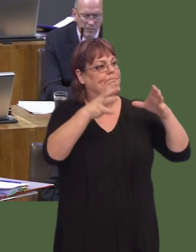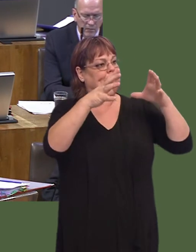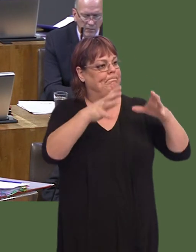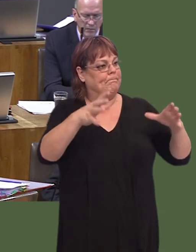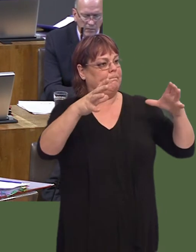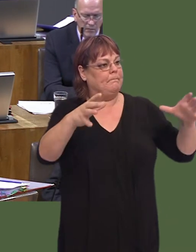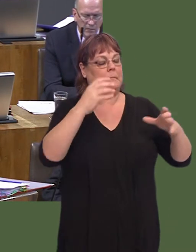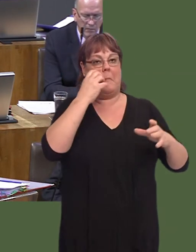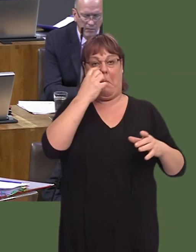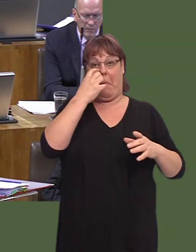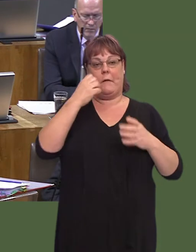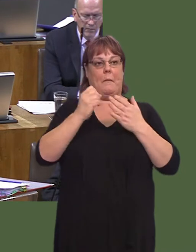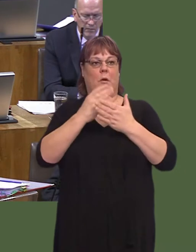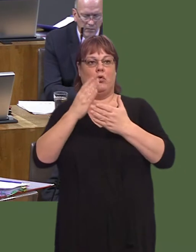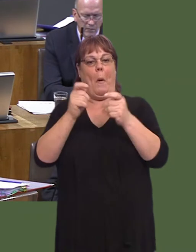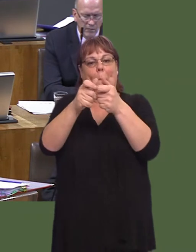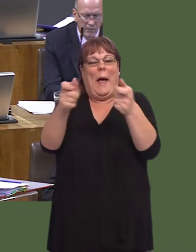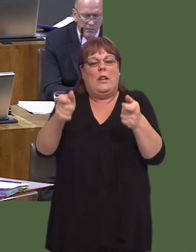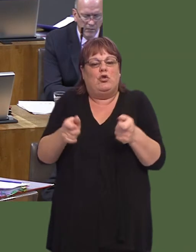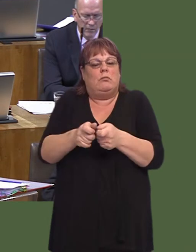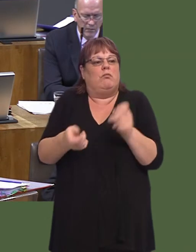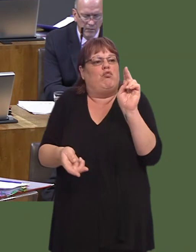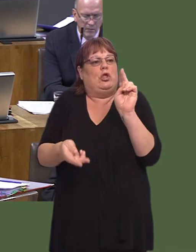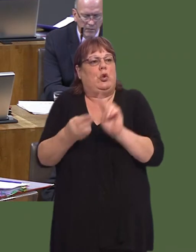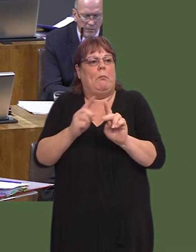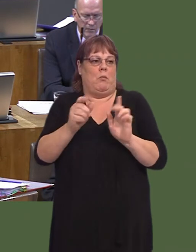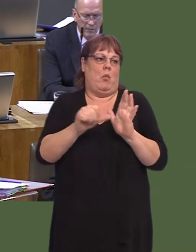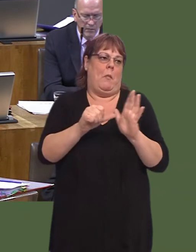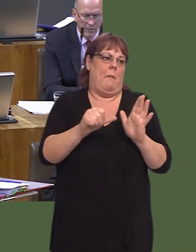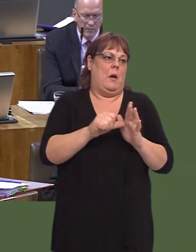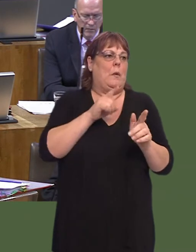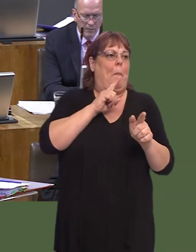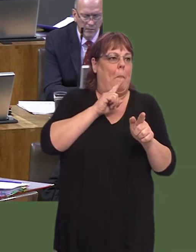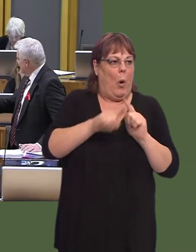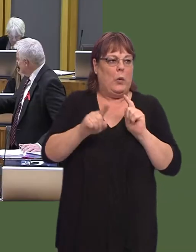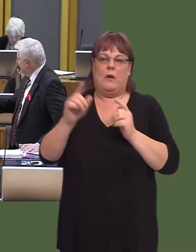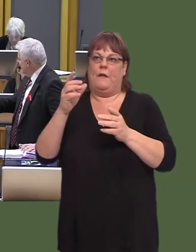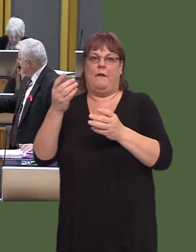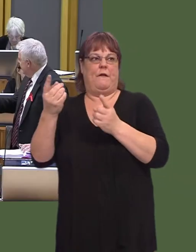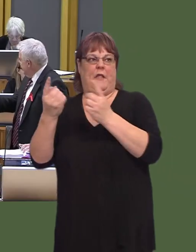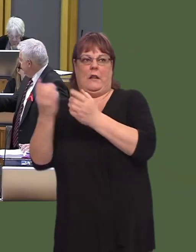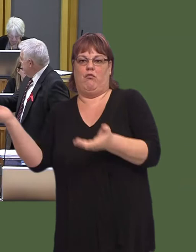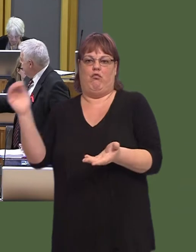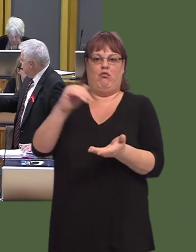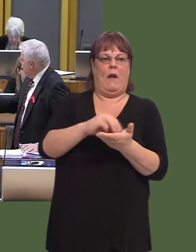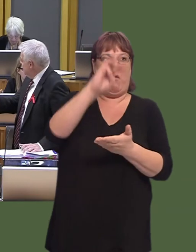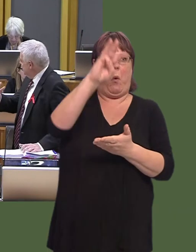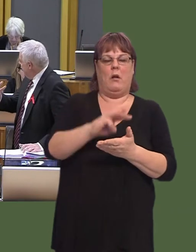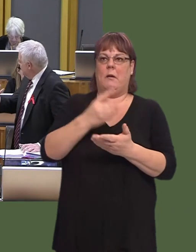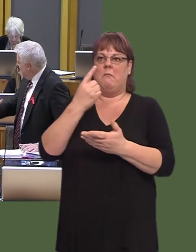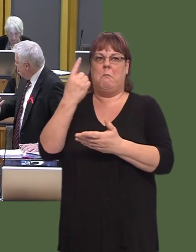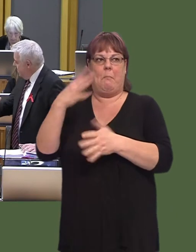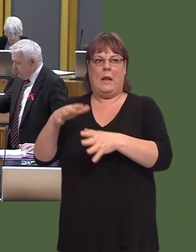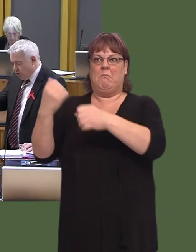we need to work with others to make sure that the level of packaging is reduced. It's difficult to do it at a Welsh level because most of what comes into Wales is packaged and